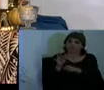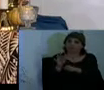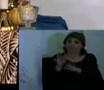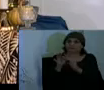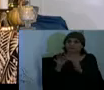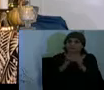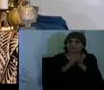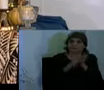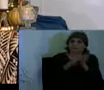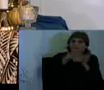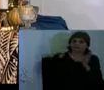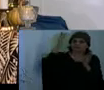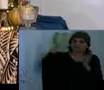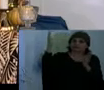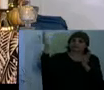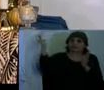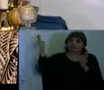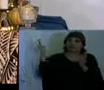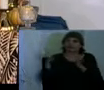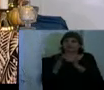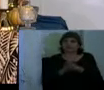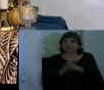glory.